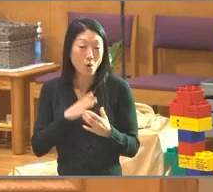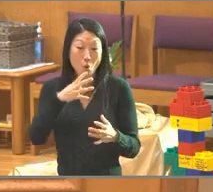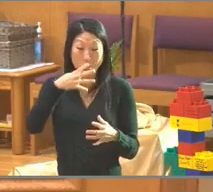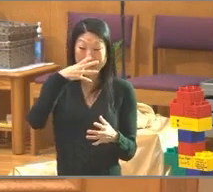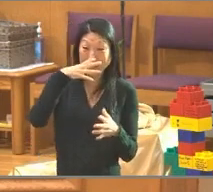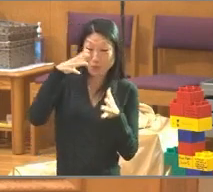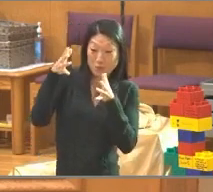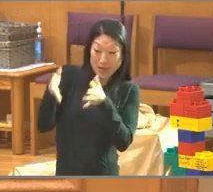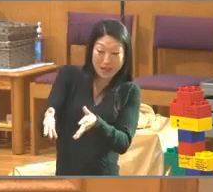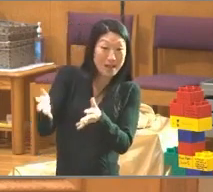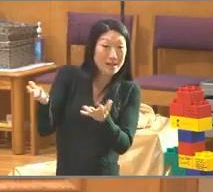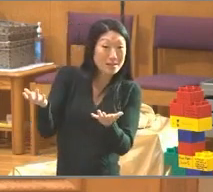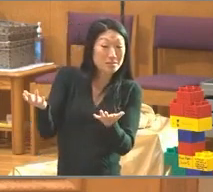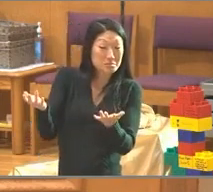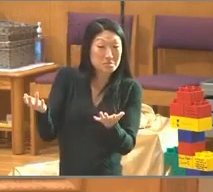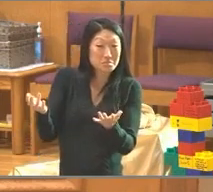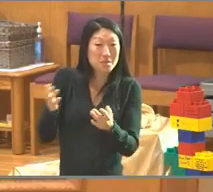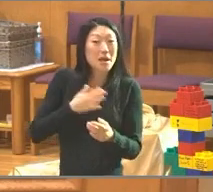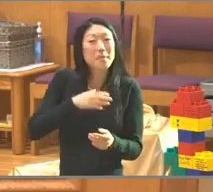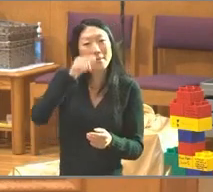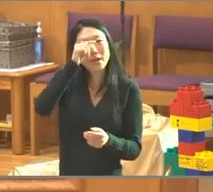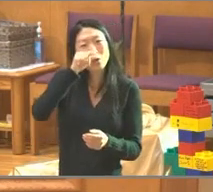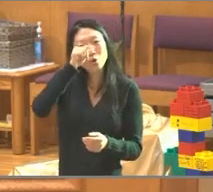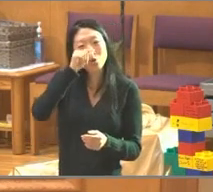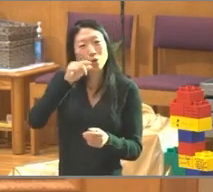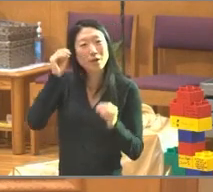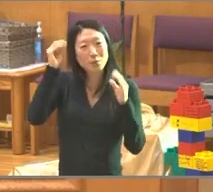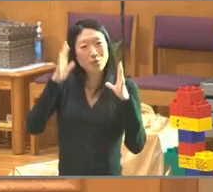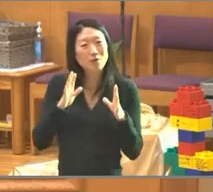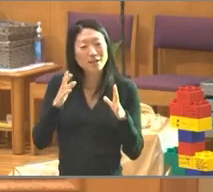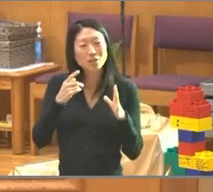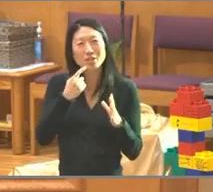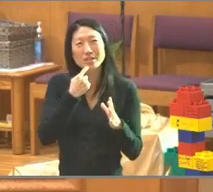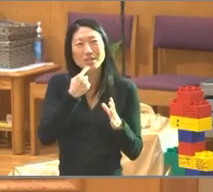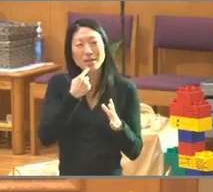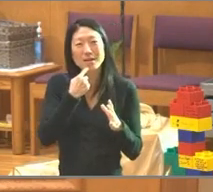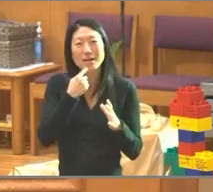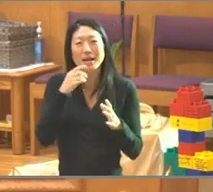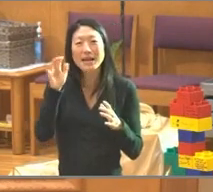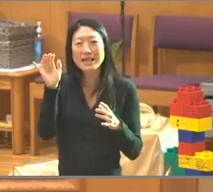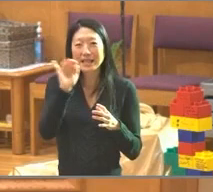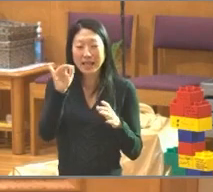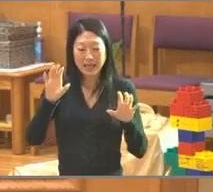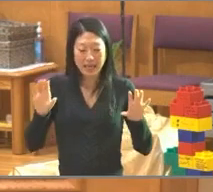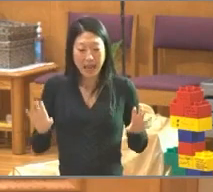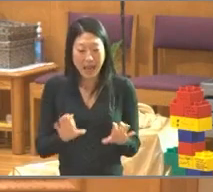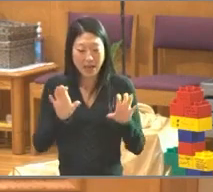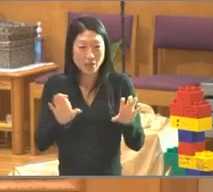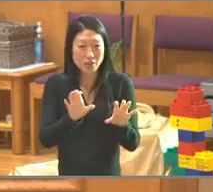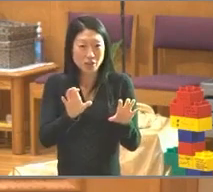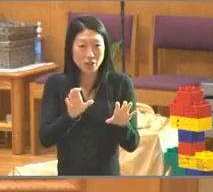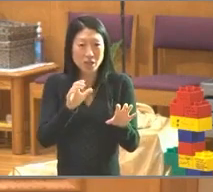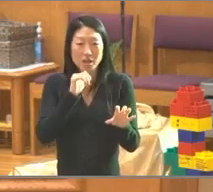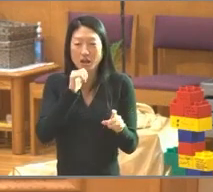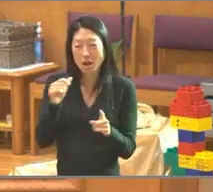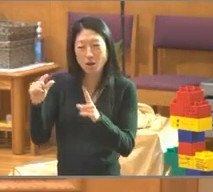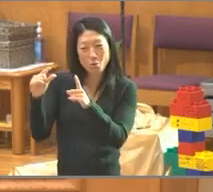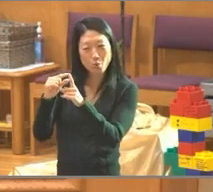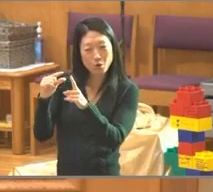neglect. I remember my Greek professor described it best this way: it's an action rather than a